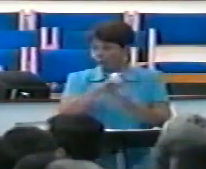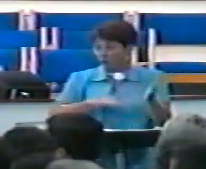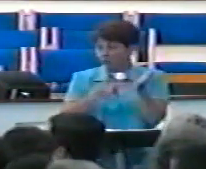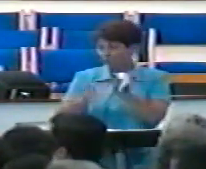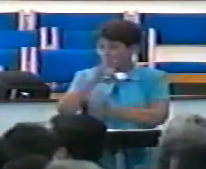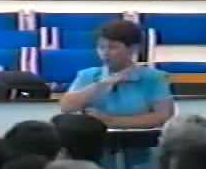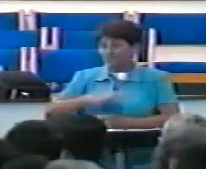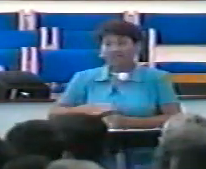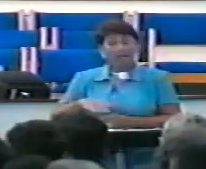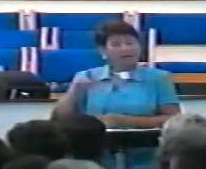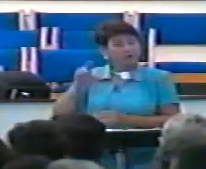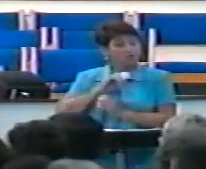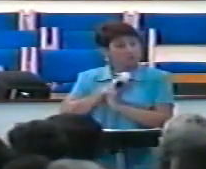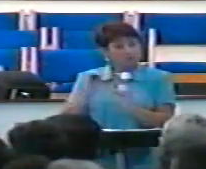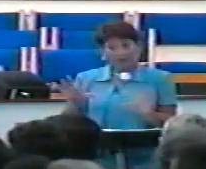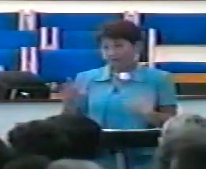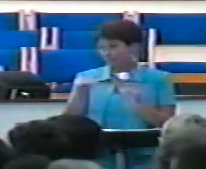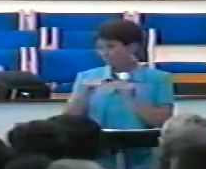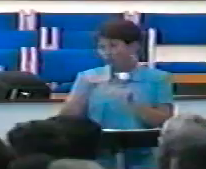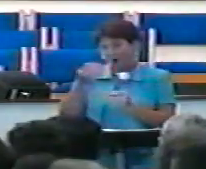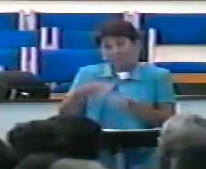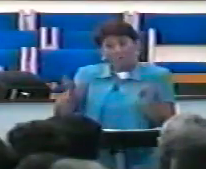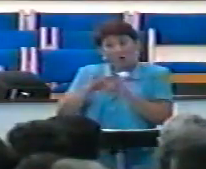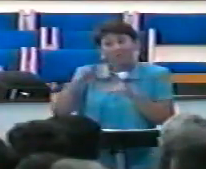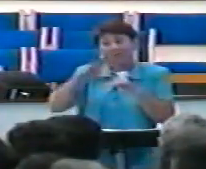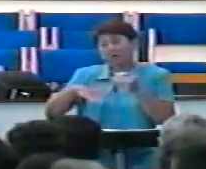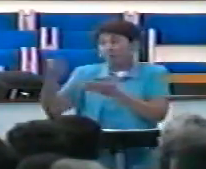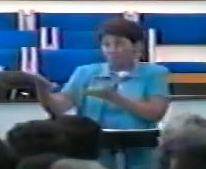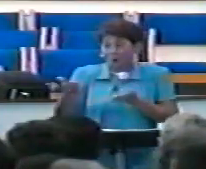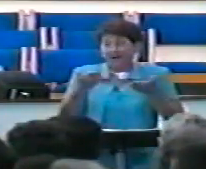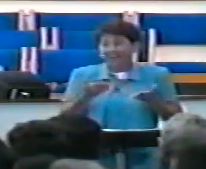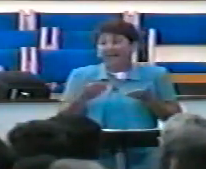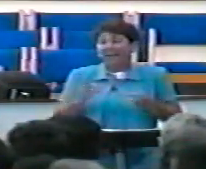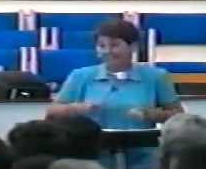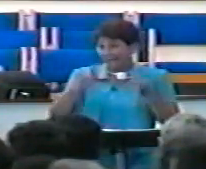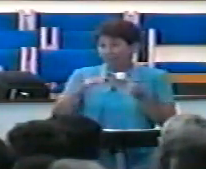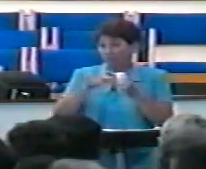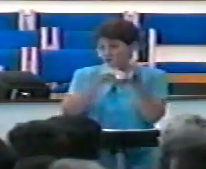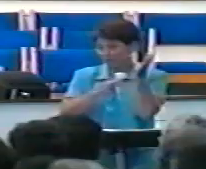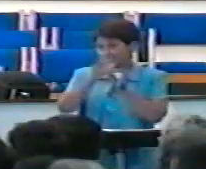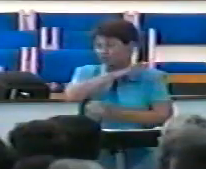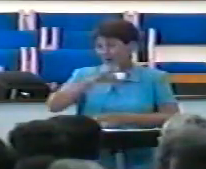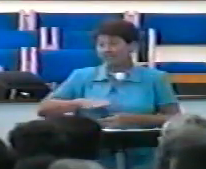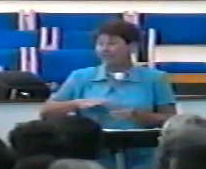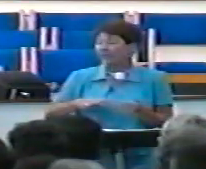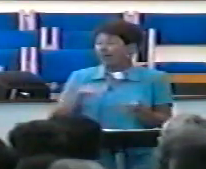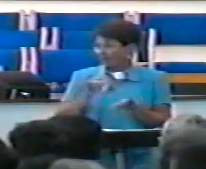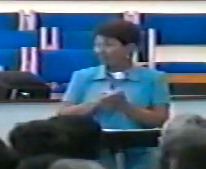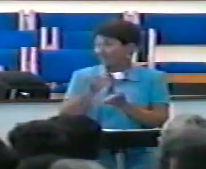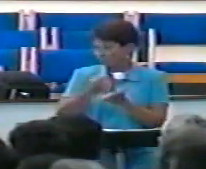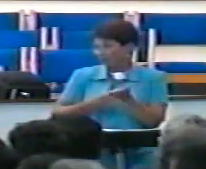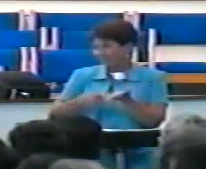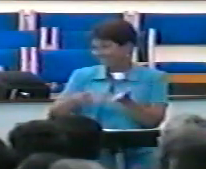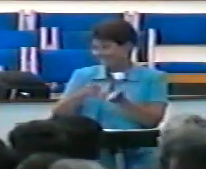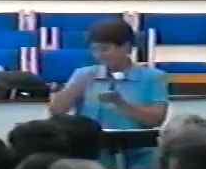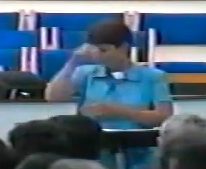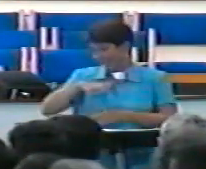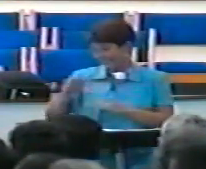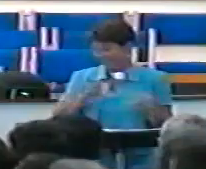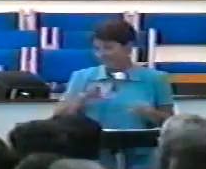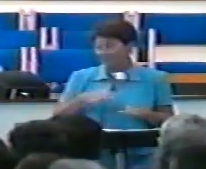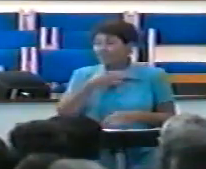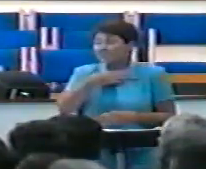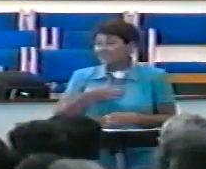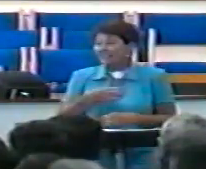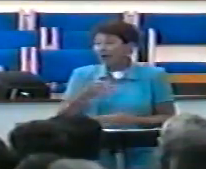Jesus Christ. That's what this man did. He brought his lad to meet Jesus. And notice something here. The desire to help his boy is